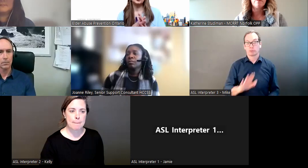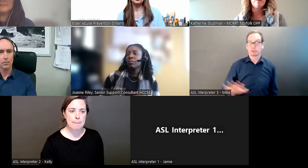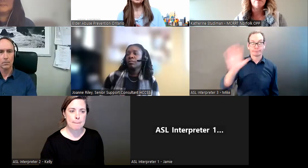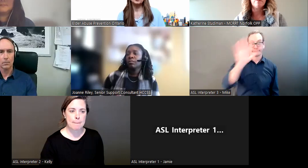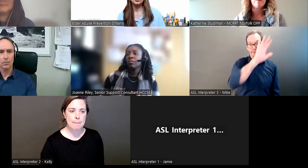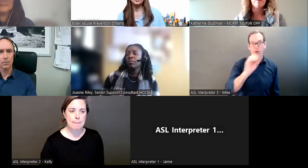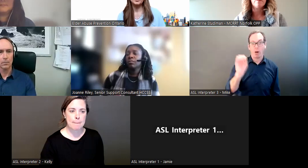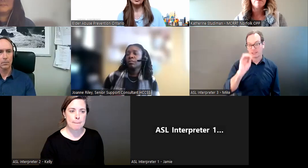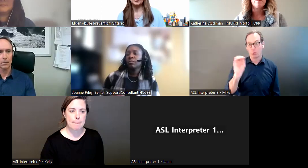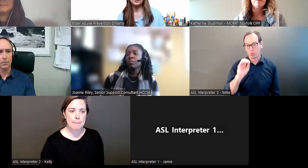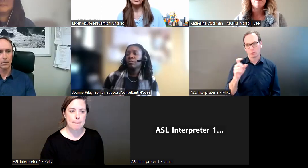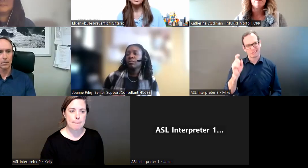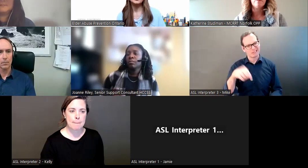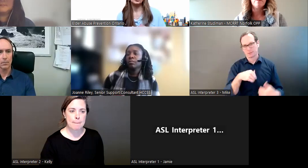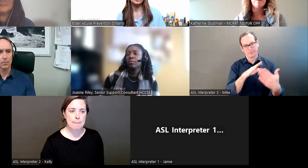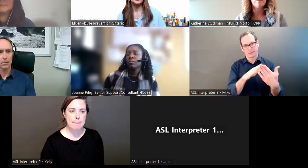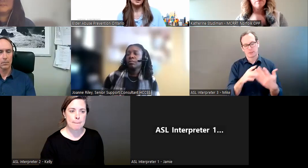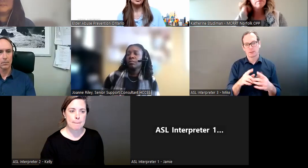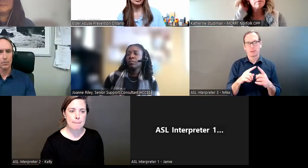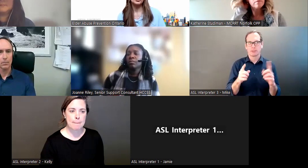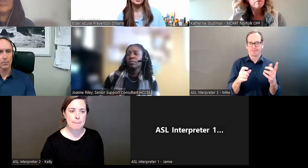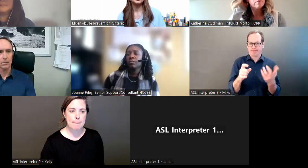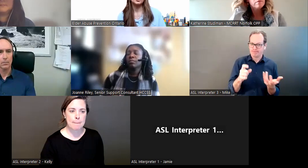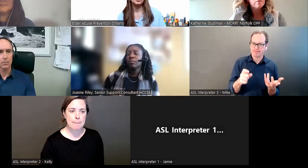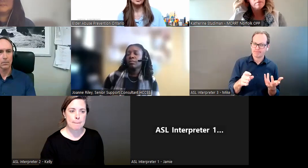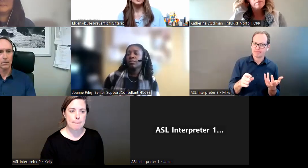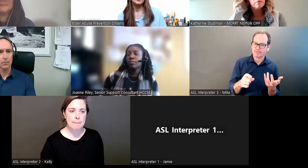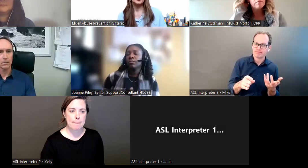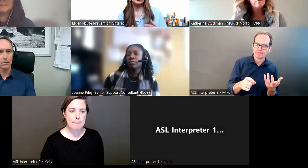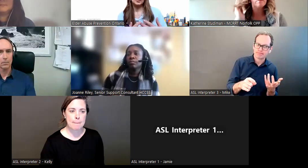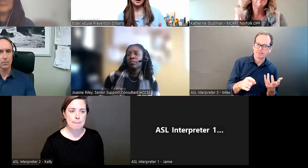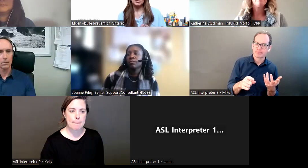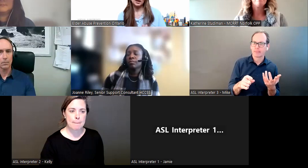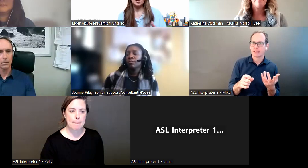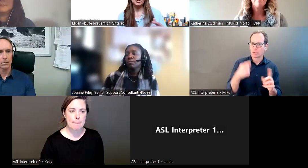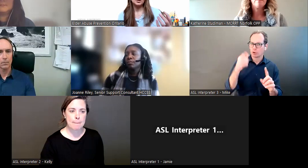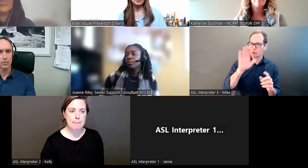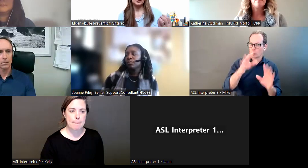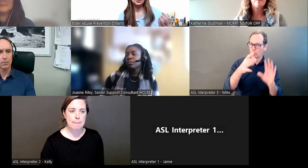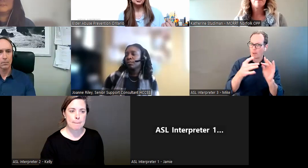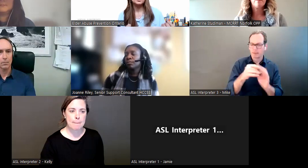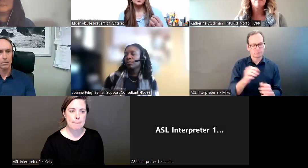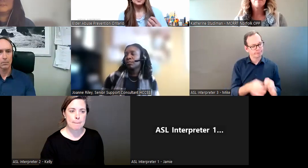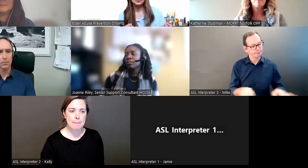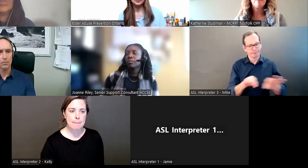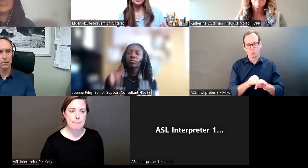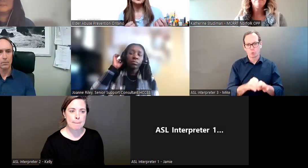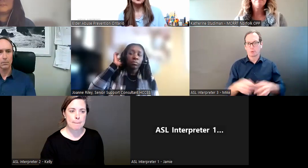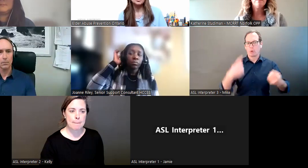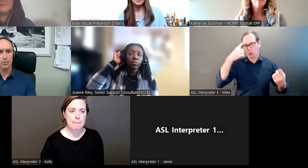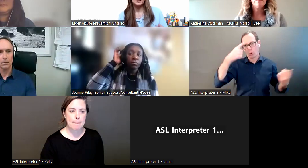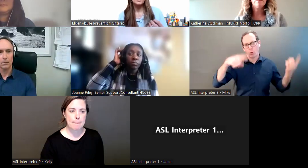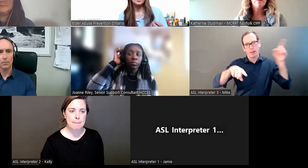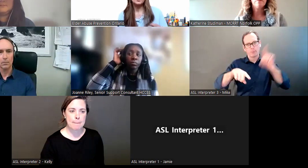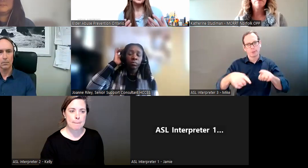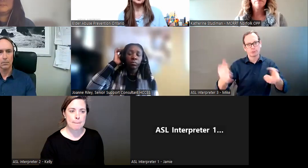think that you're real good point there around that we need to work collaboratively with each other, and, paying attention to the different issues that some